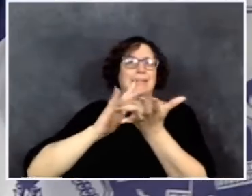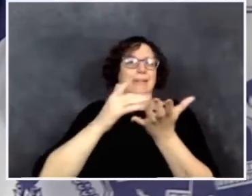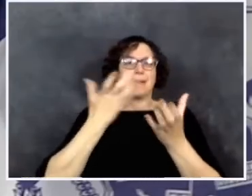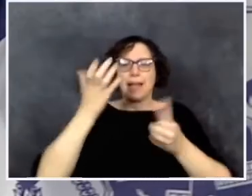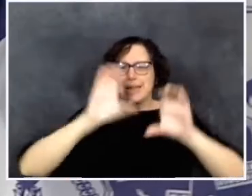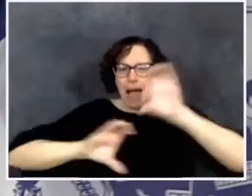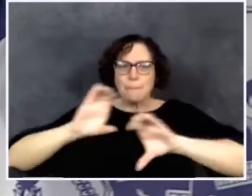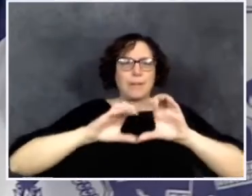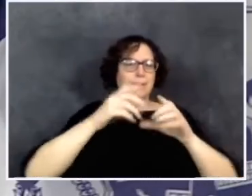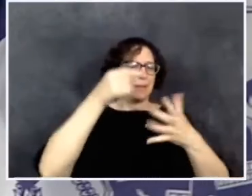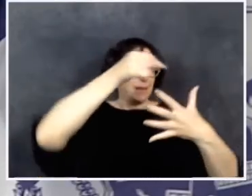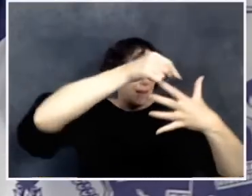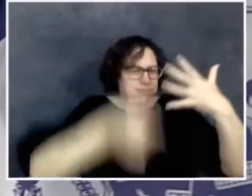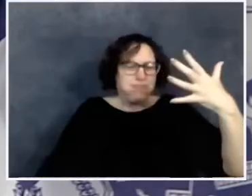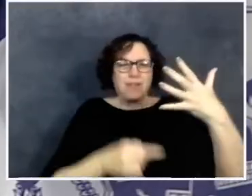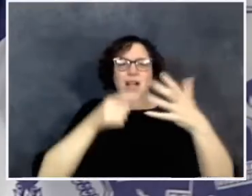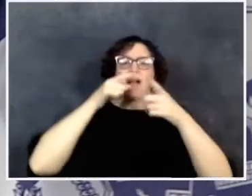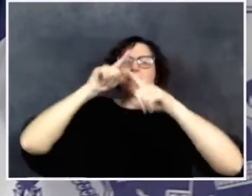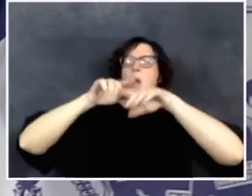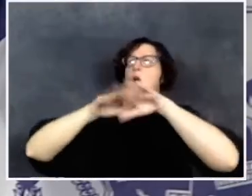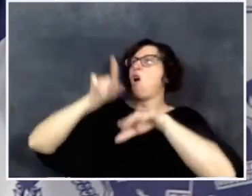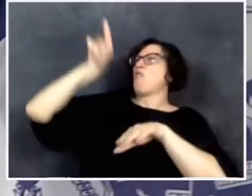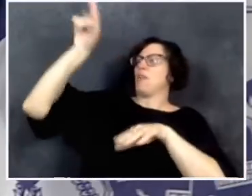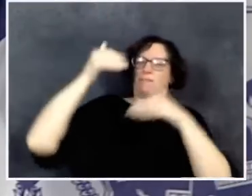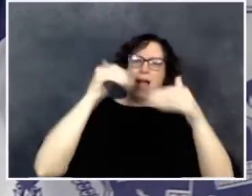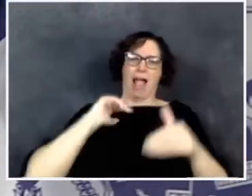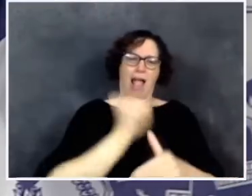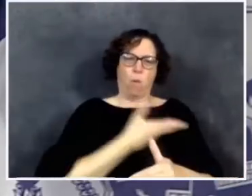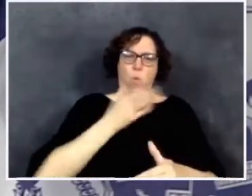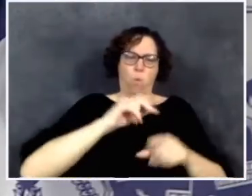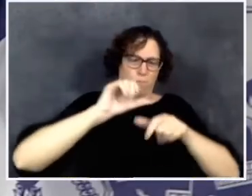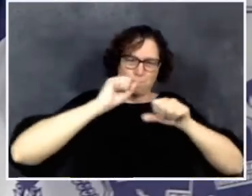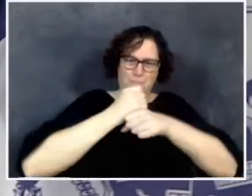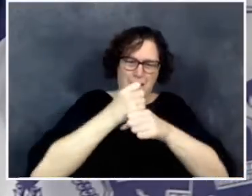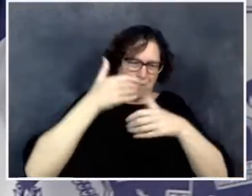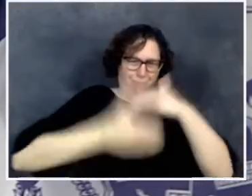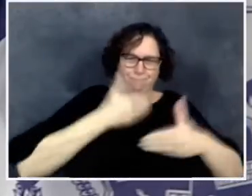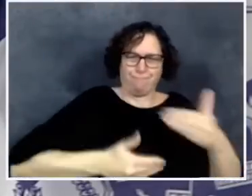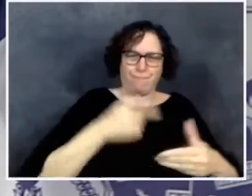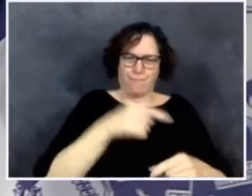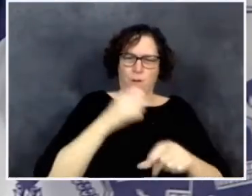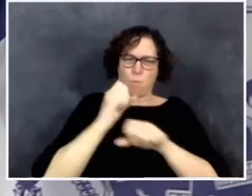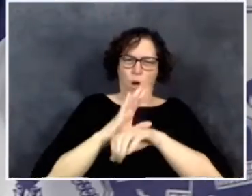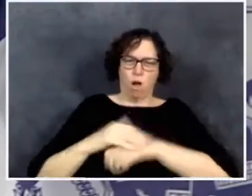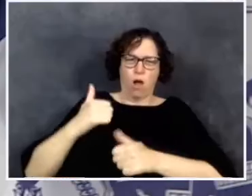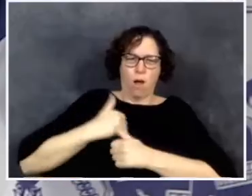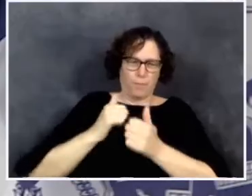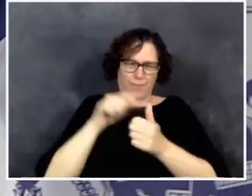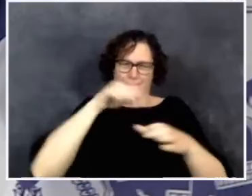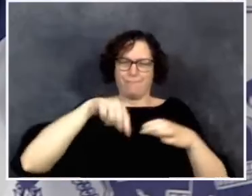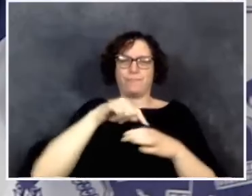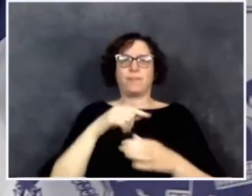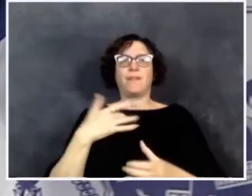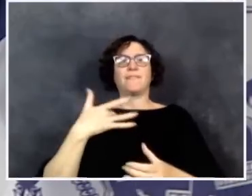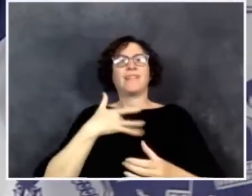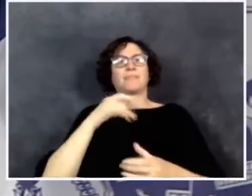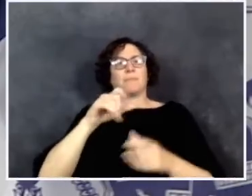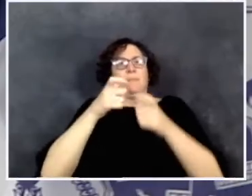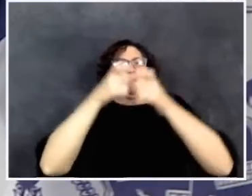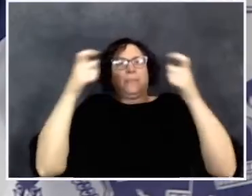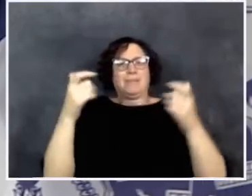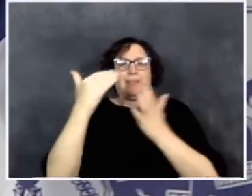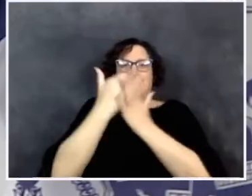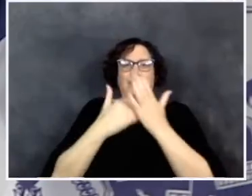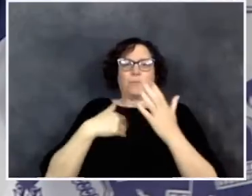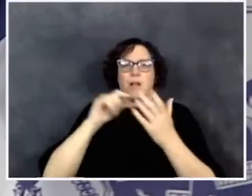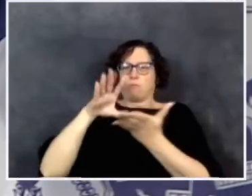And we still need that now. So I think that is going to be one of the biggest lessons. I think obviously in New York City specifically, one of